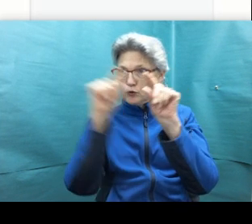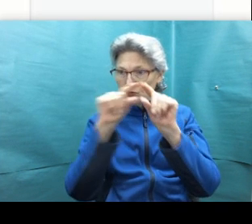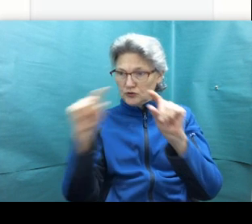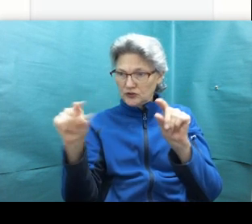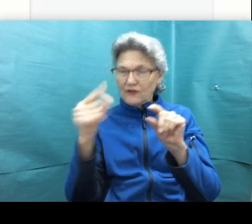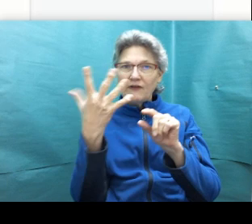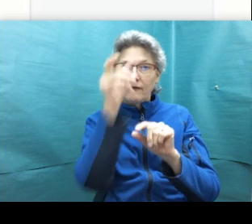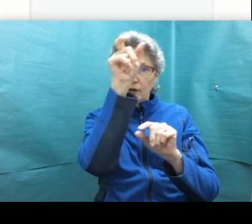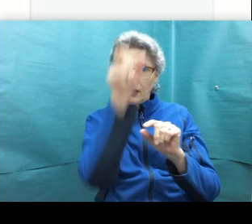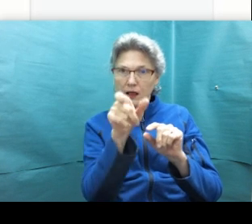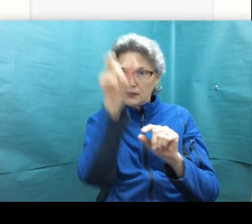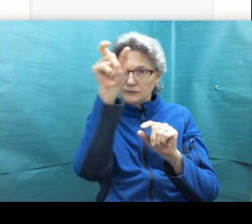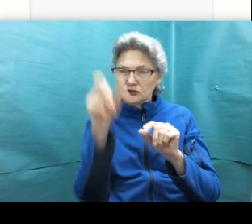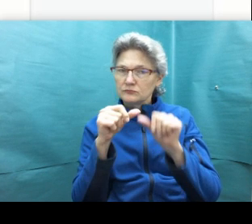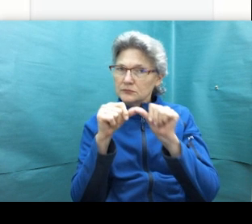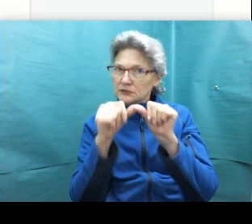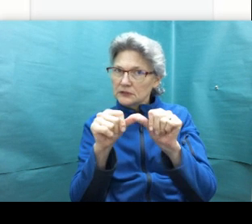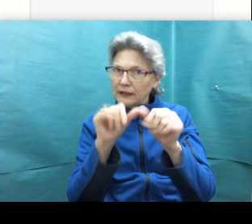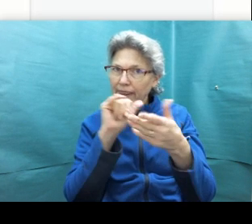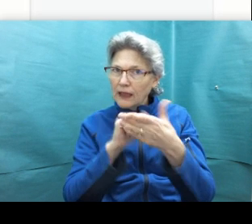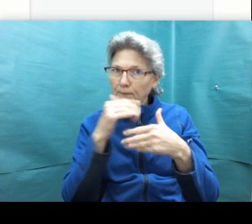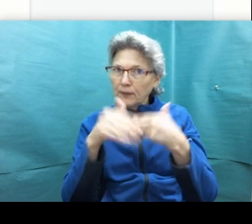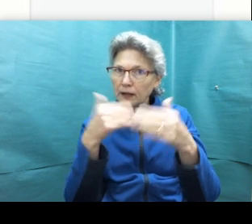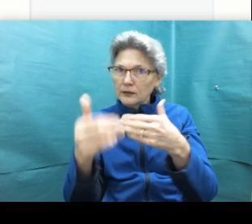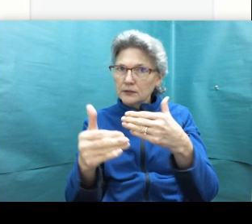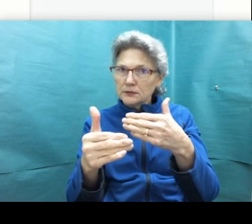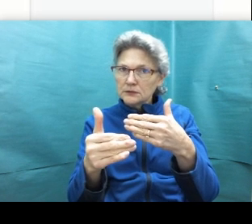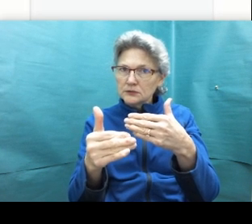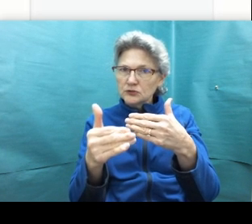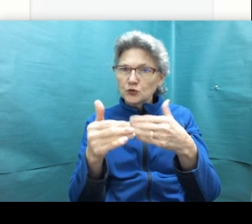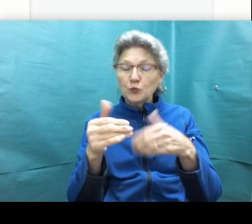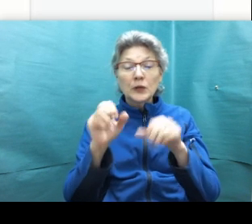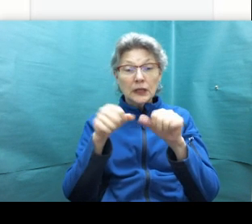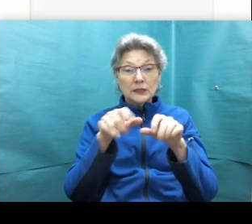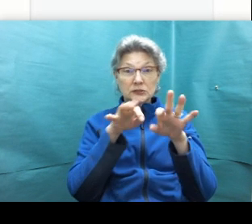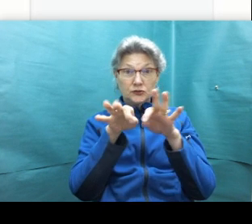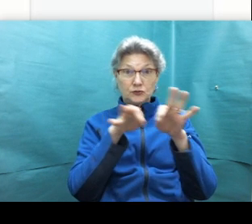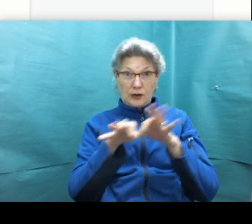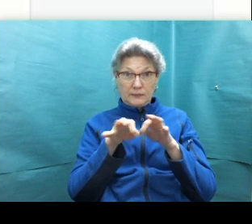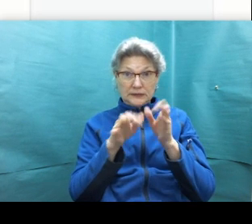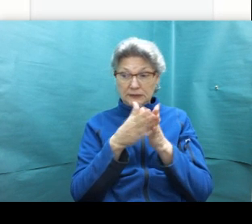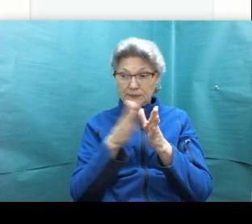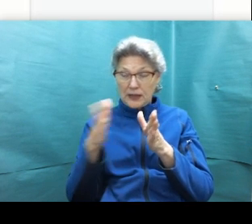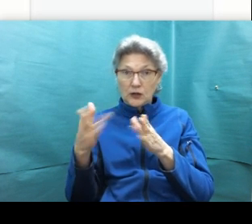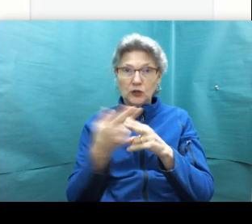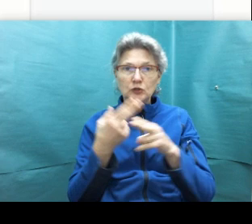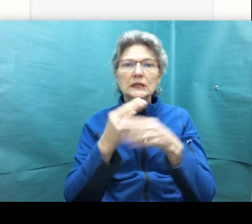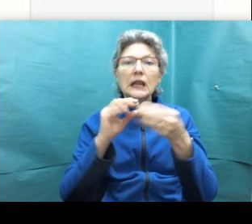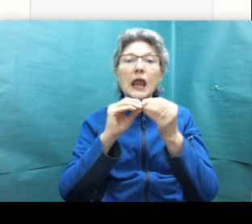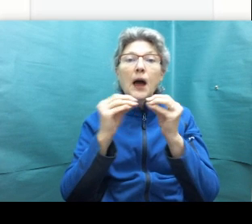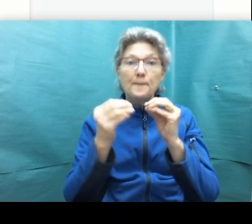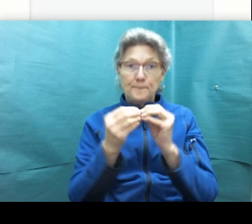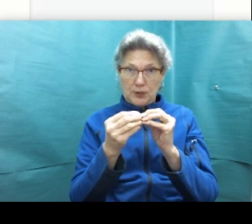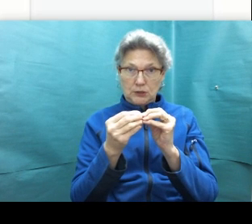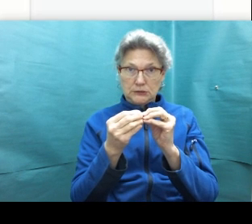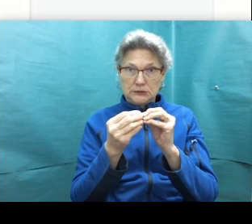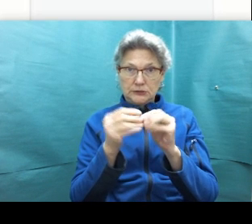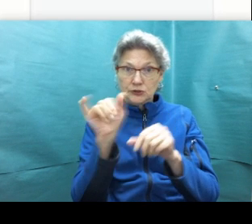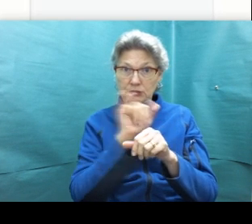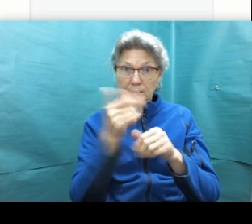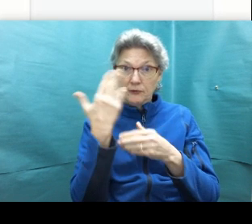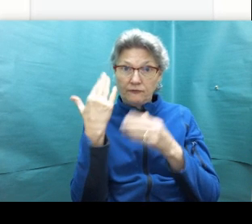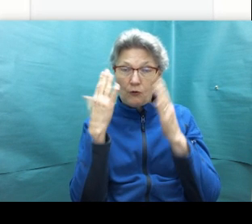so I'm continuing that pattern. So we actually can describe this pattern using numbers, just as we did